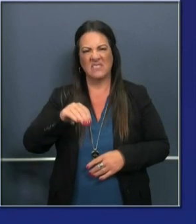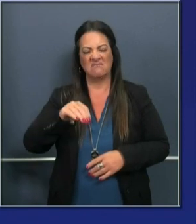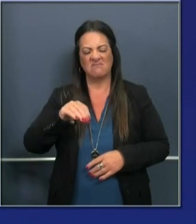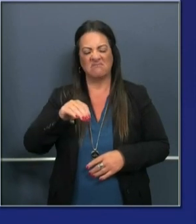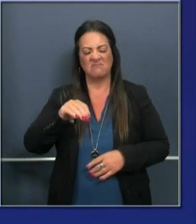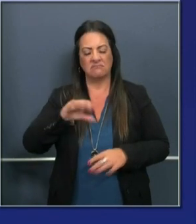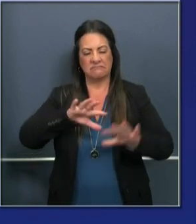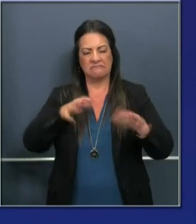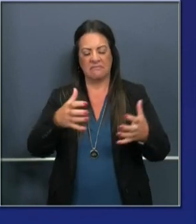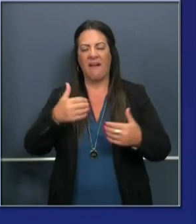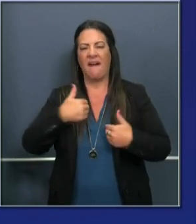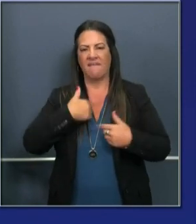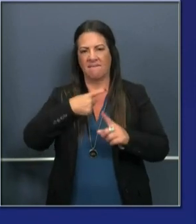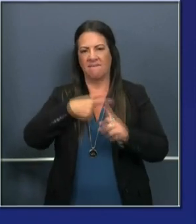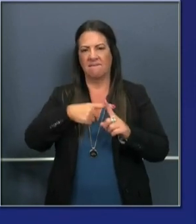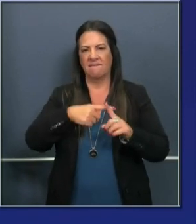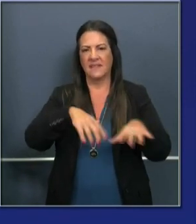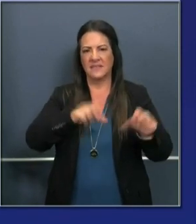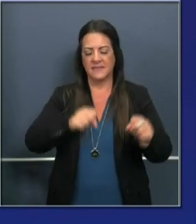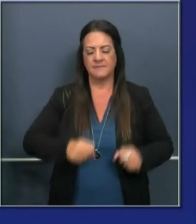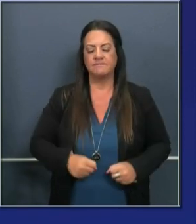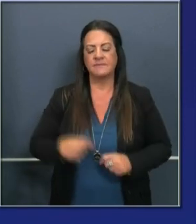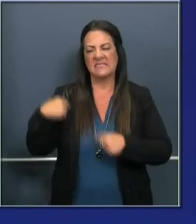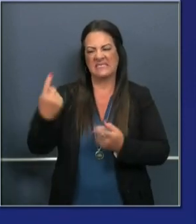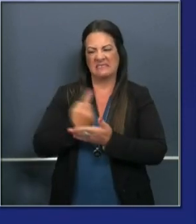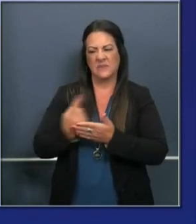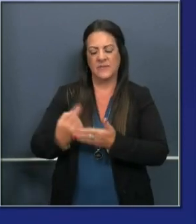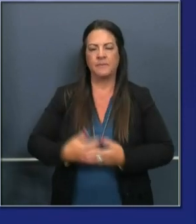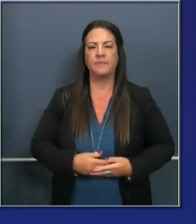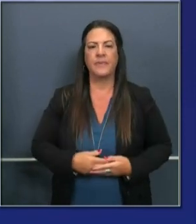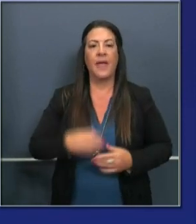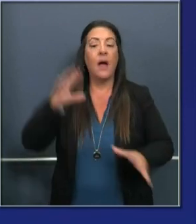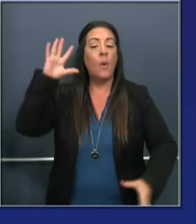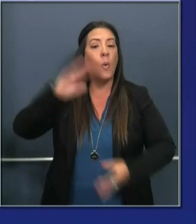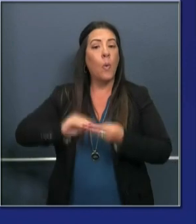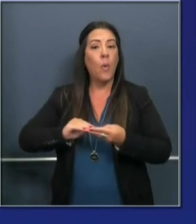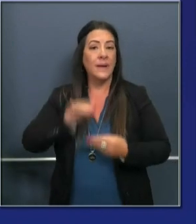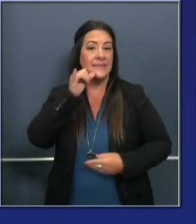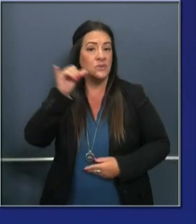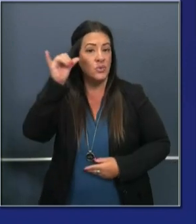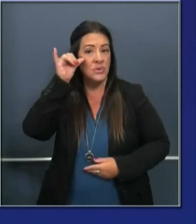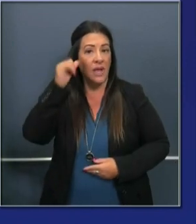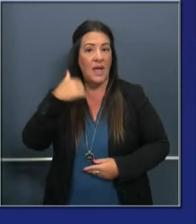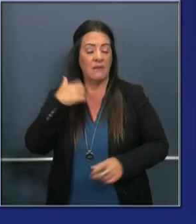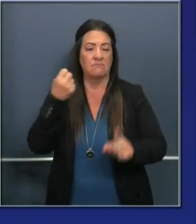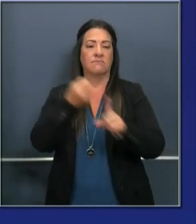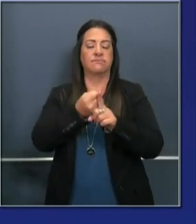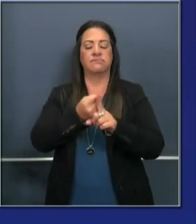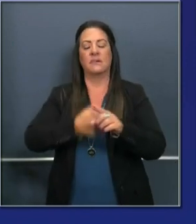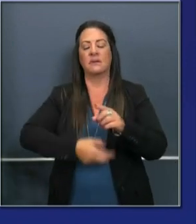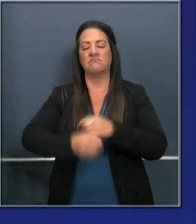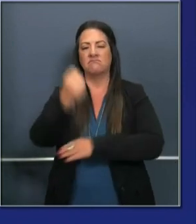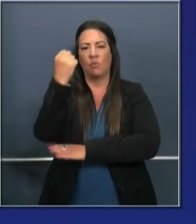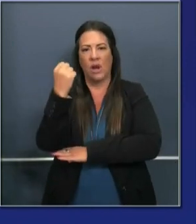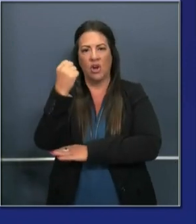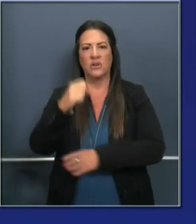5.6% in the last 7 days. Total number of cases, yesterday we had a record high,